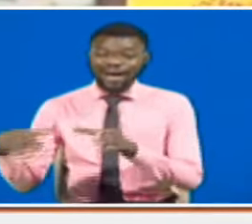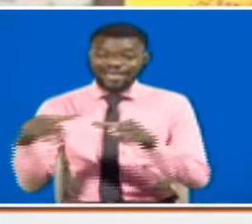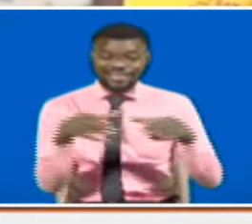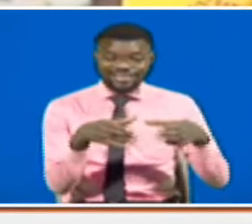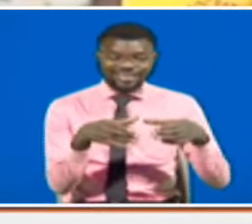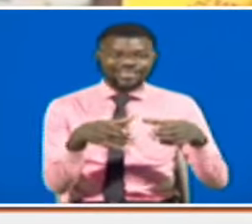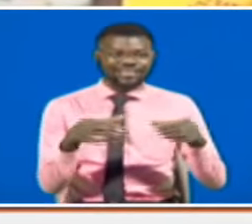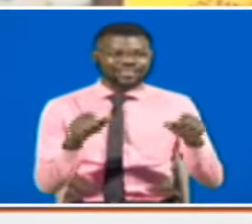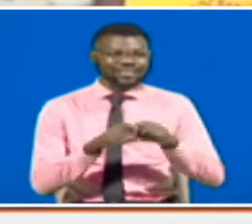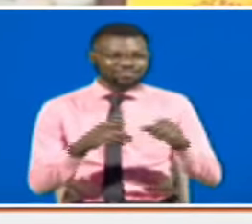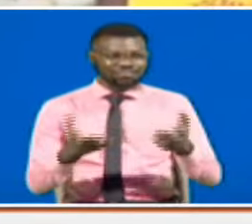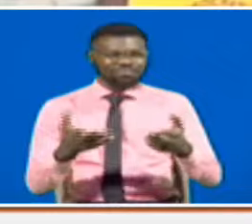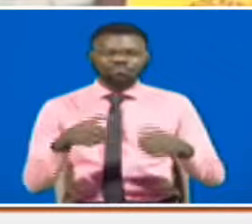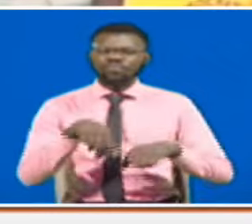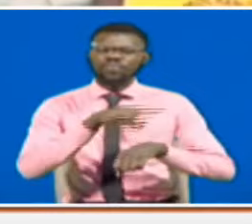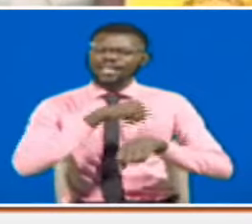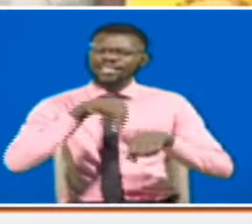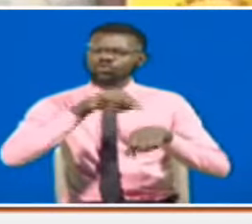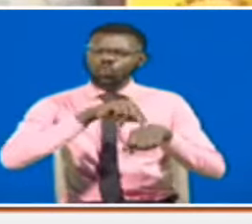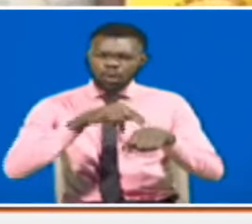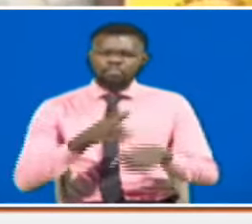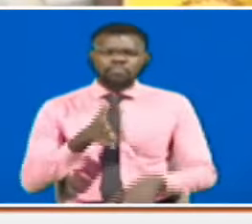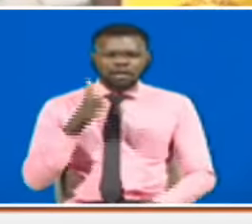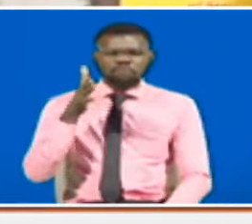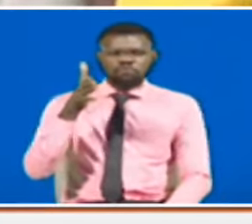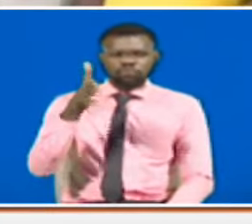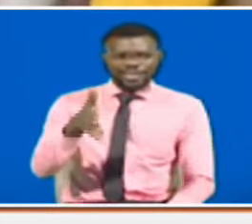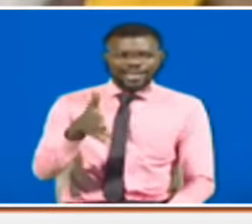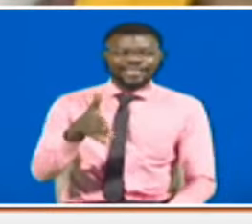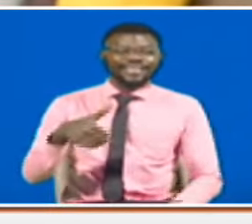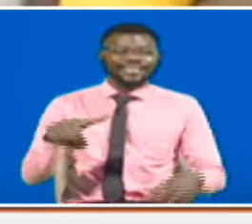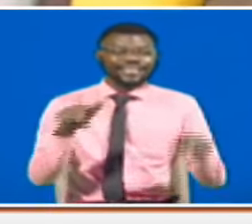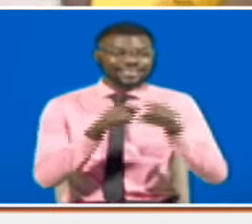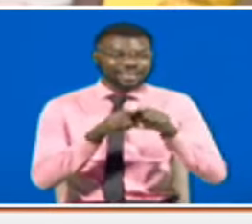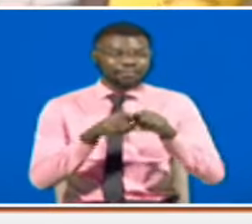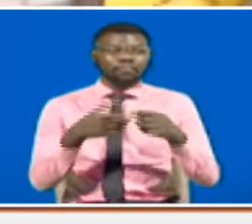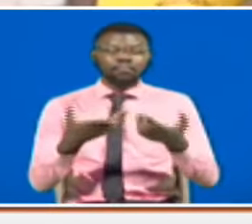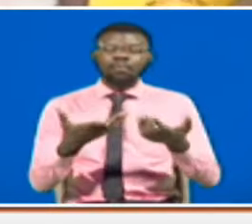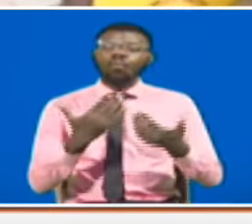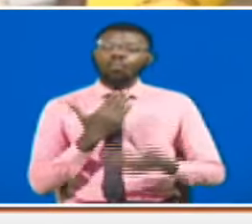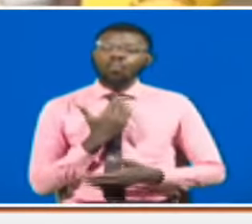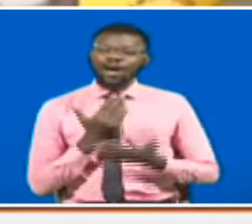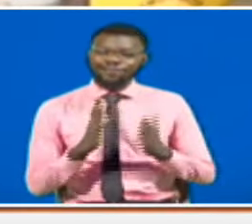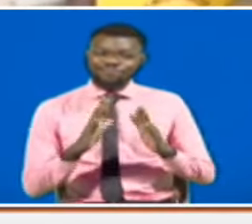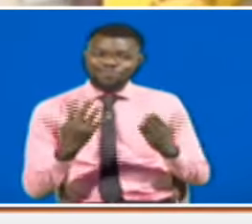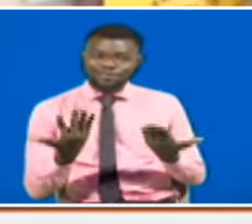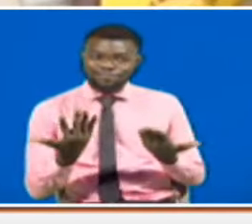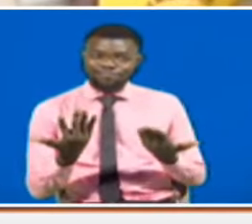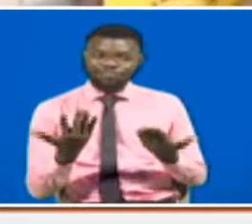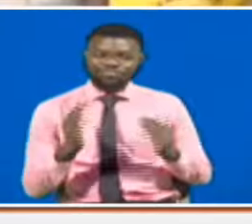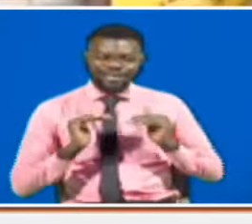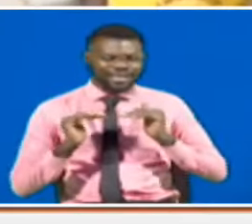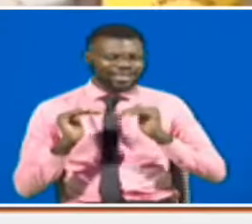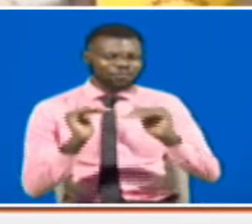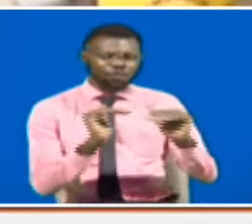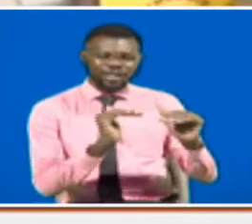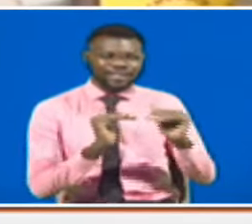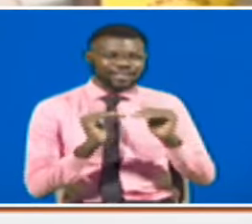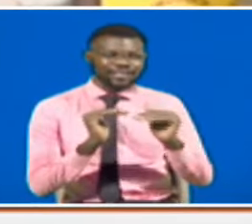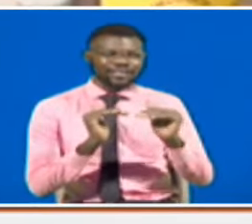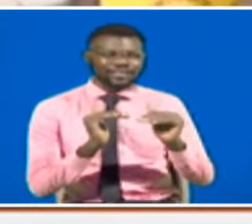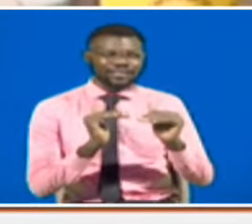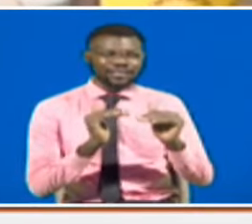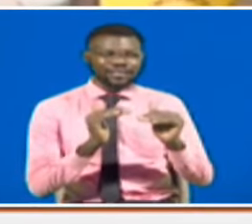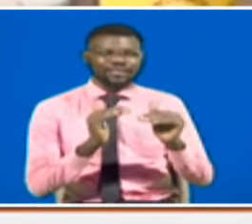with a national constituency and an even brighter future in the path of grounding and consolidating democratic gains in our years-old quest